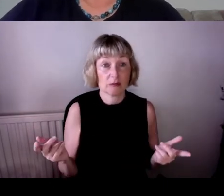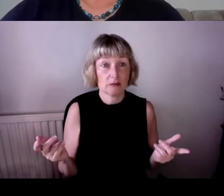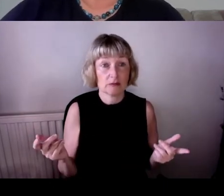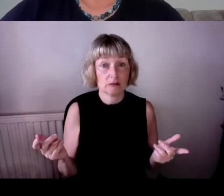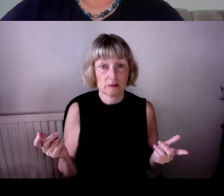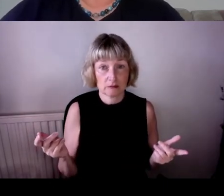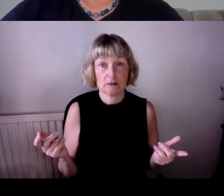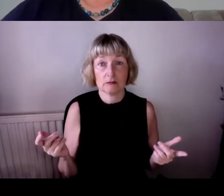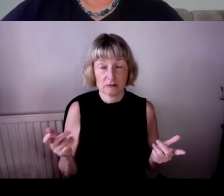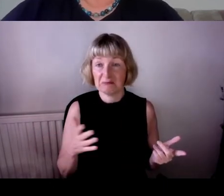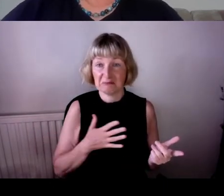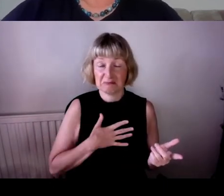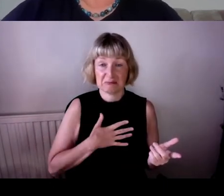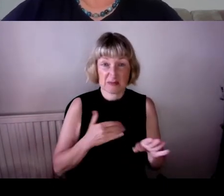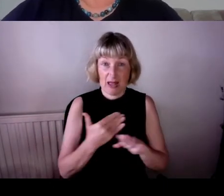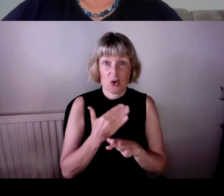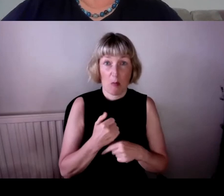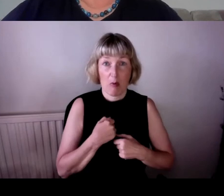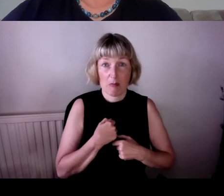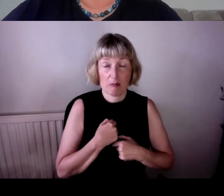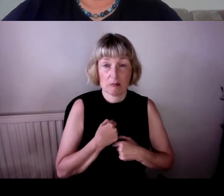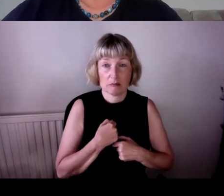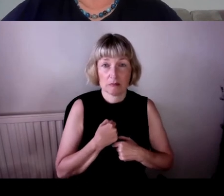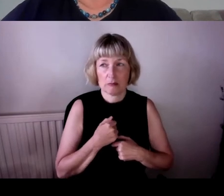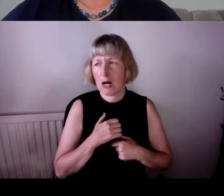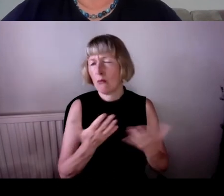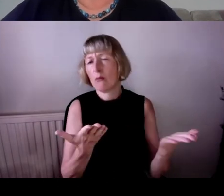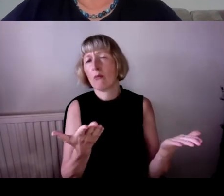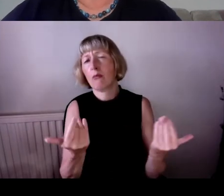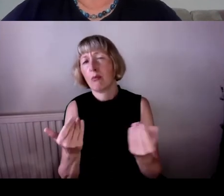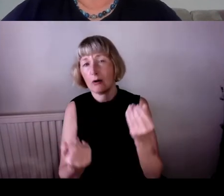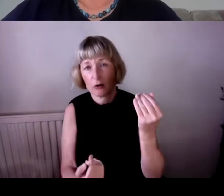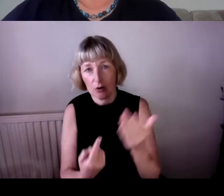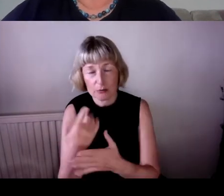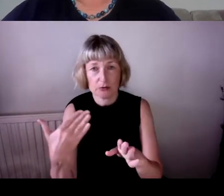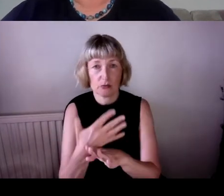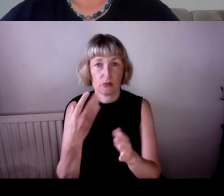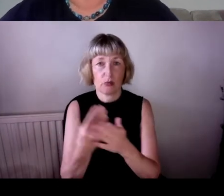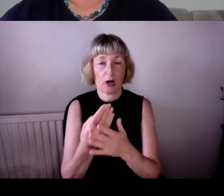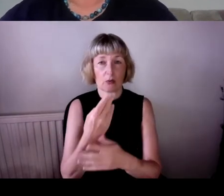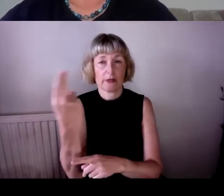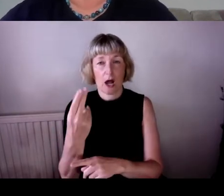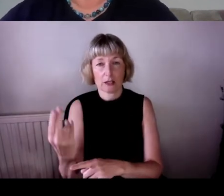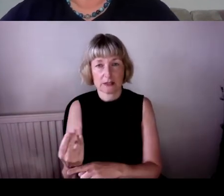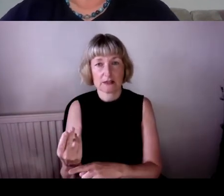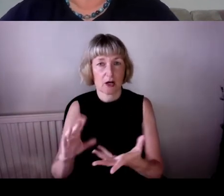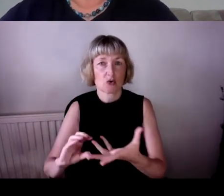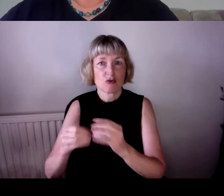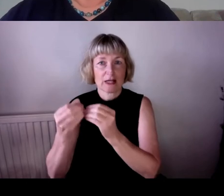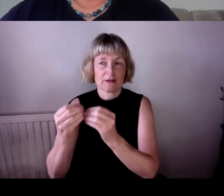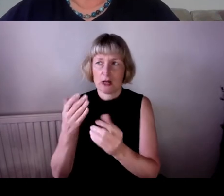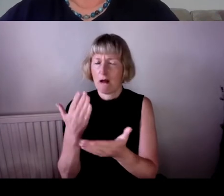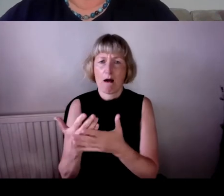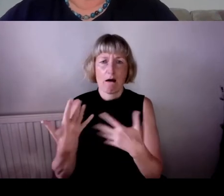would try to do both. And I would certainly welcome the opportunity to work with somebody in a creative way, absolutely. And I